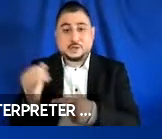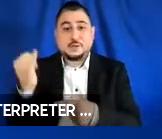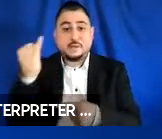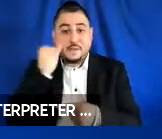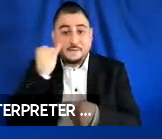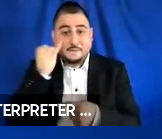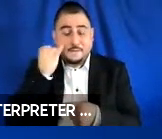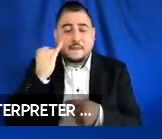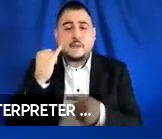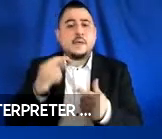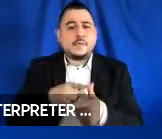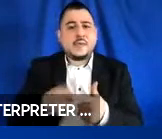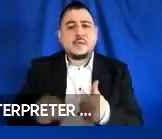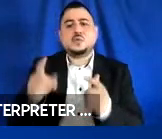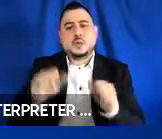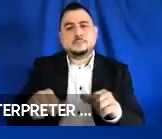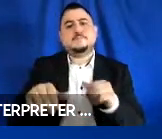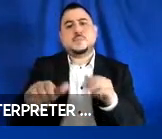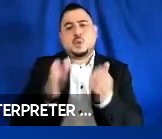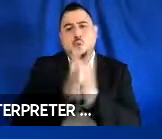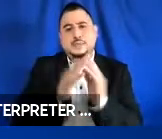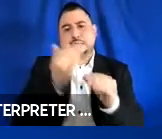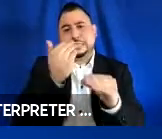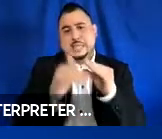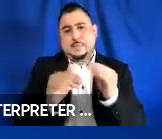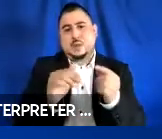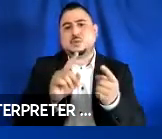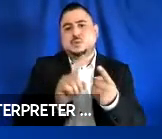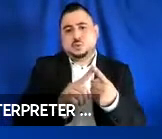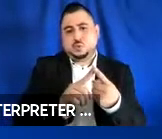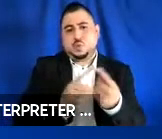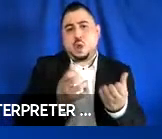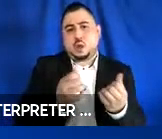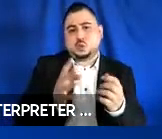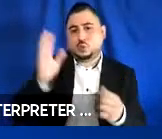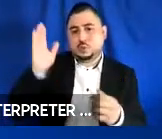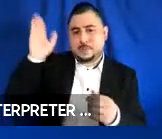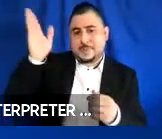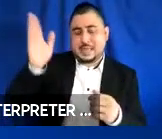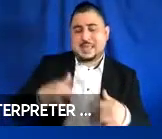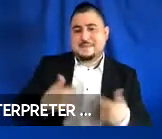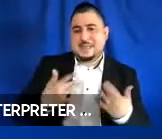may email your request to speak to